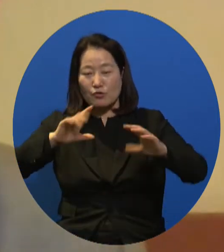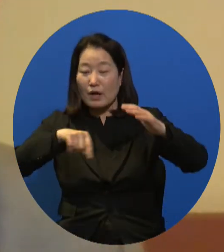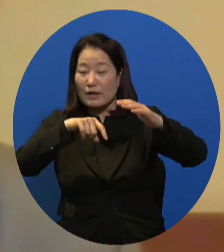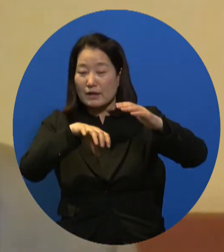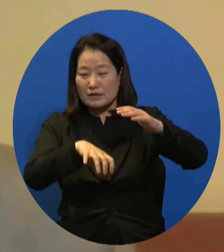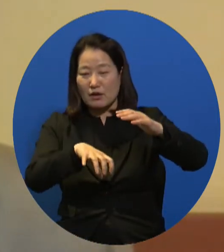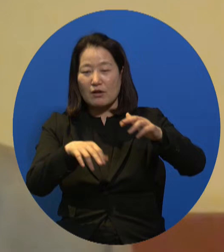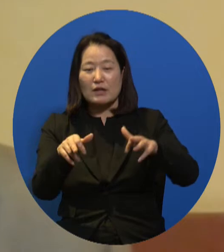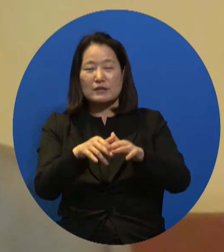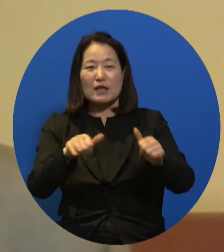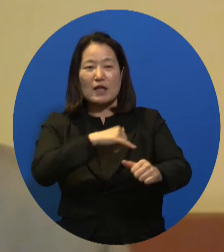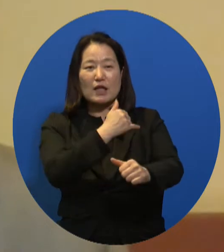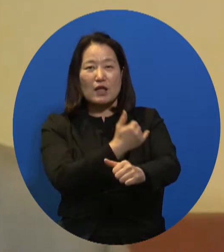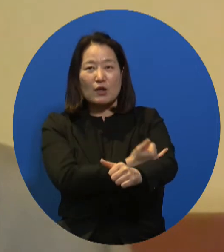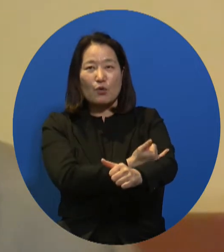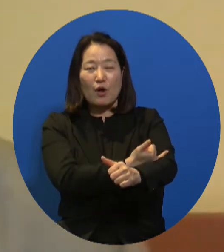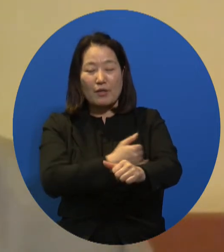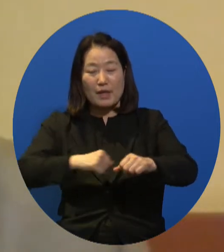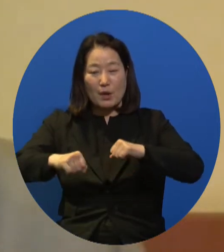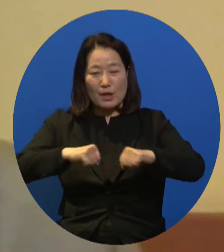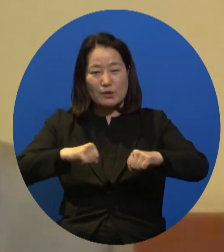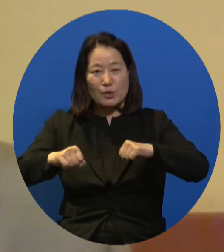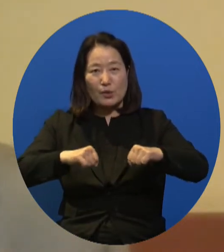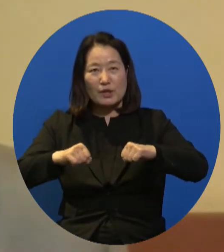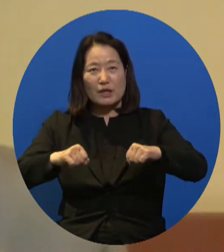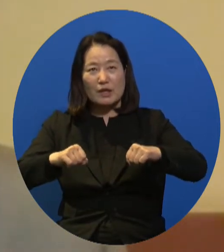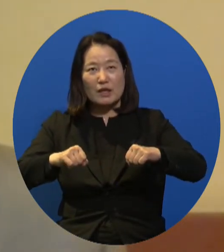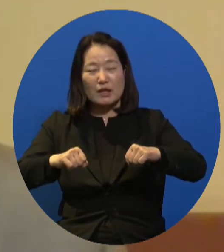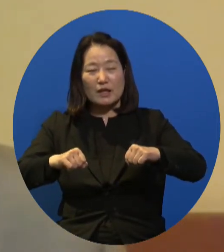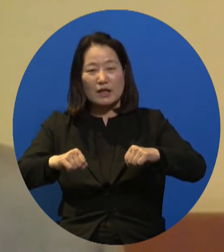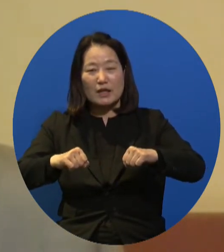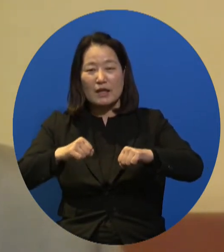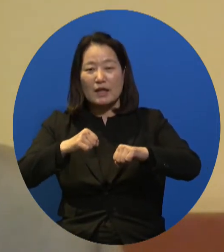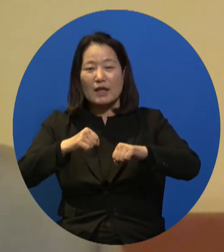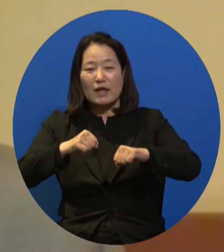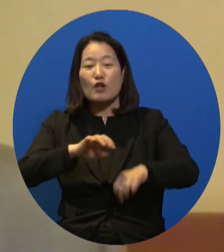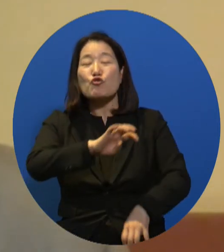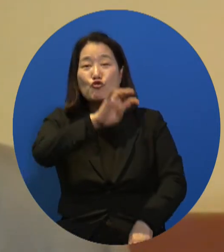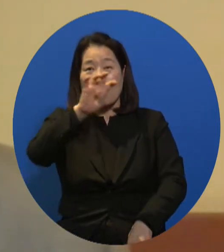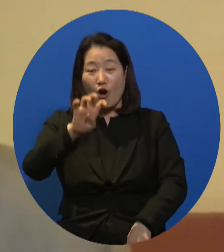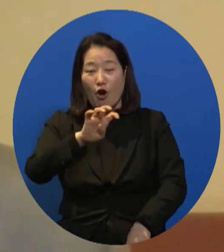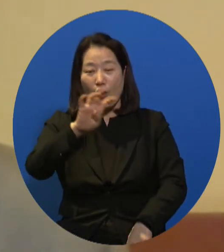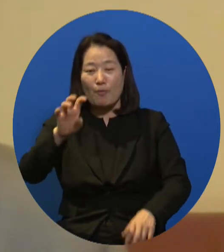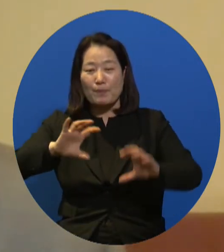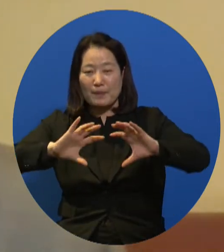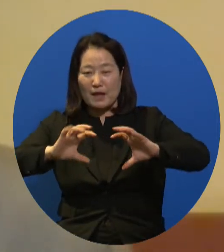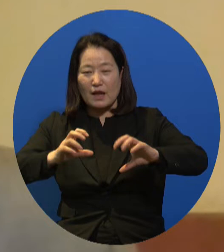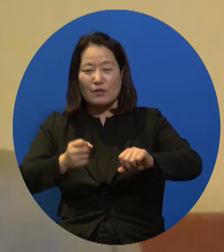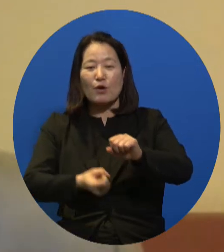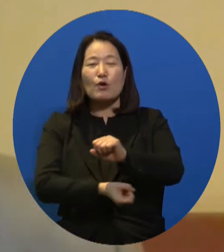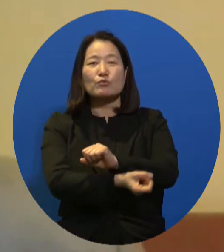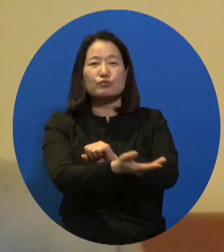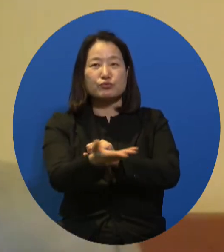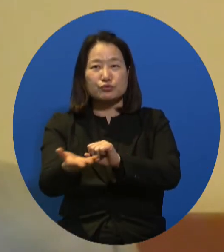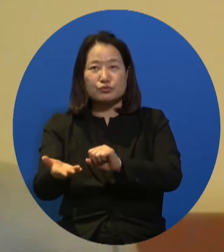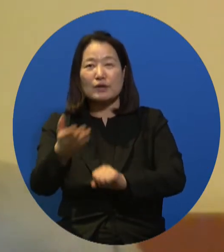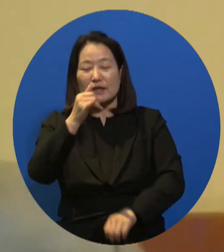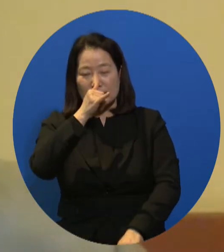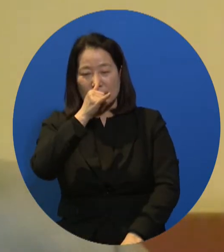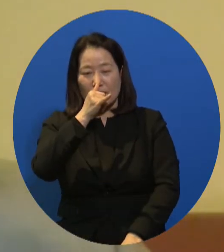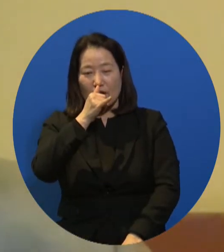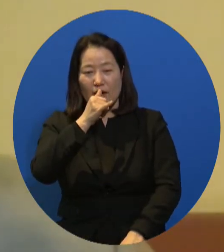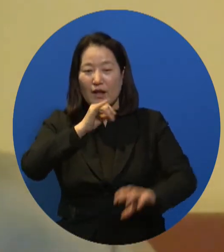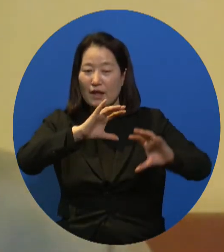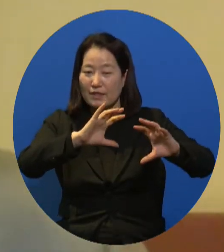support Ellen's remark that we need to hold hands across borders, even virtually, and stand in solidarity